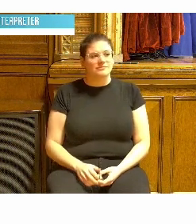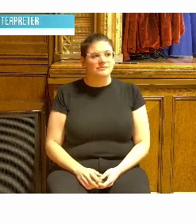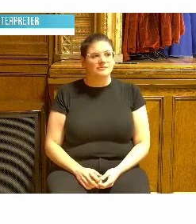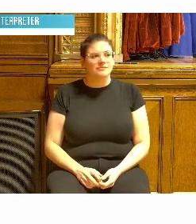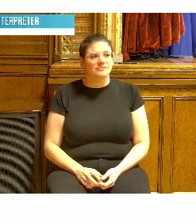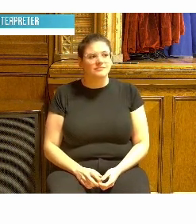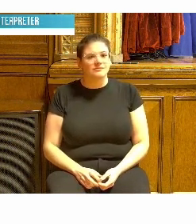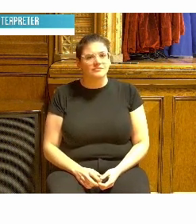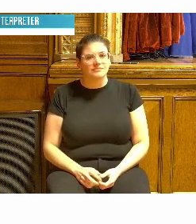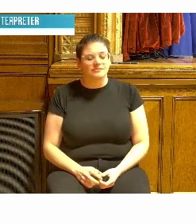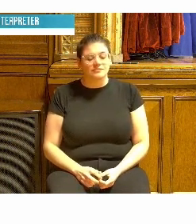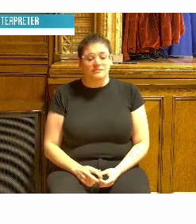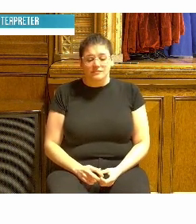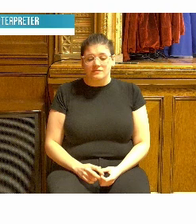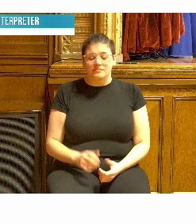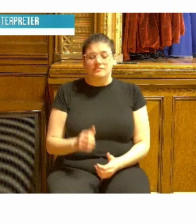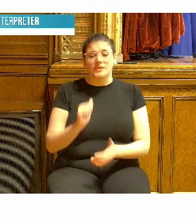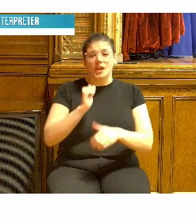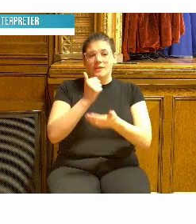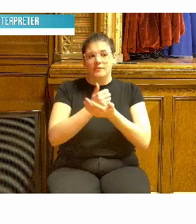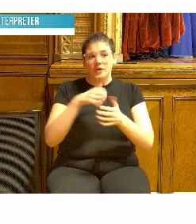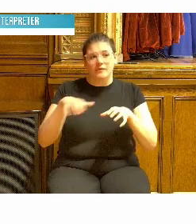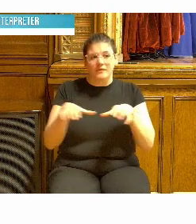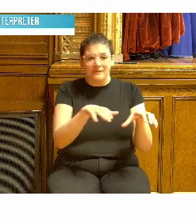Affirmative action,